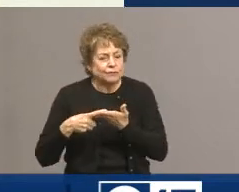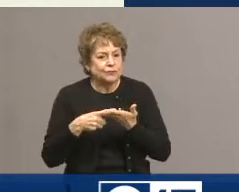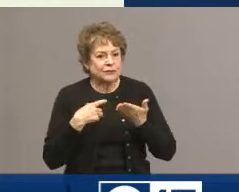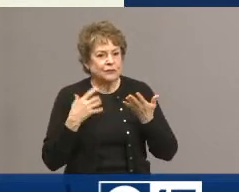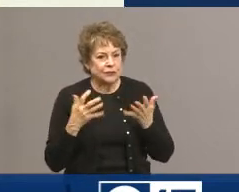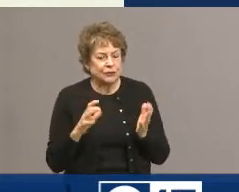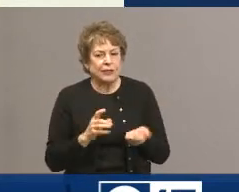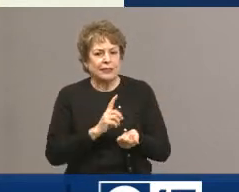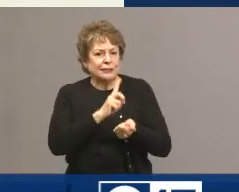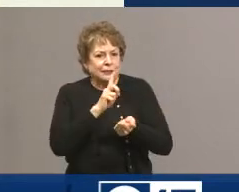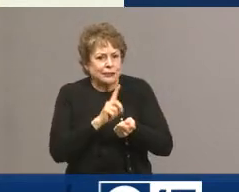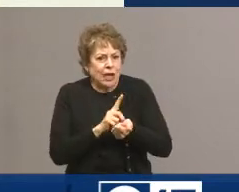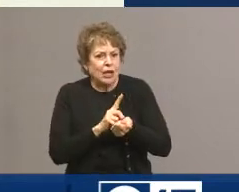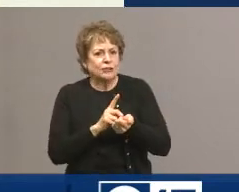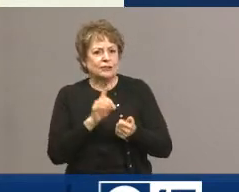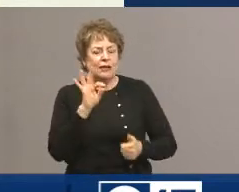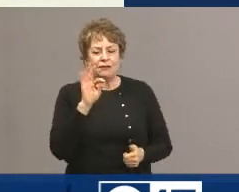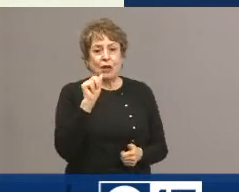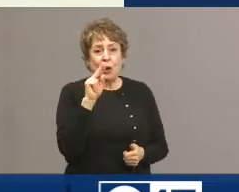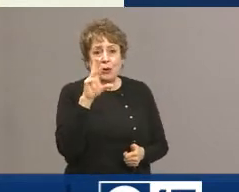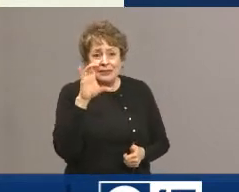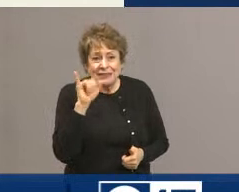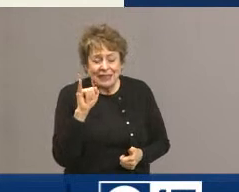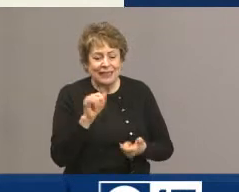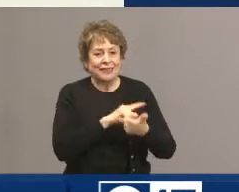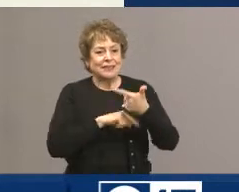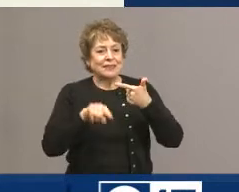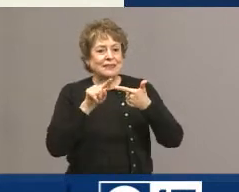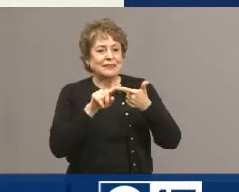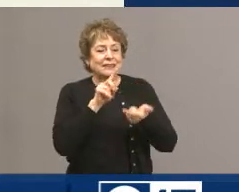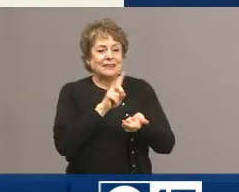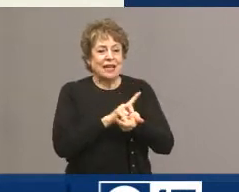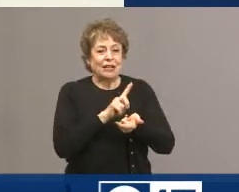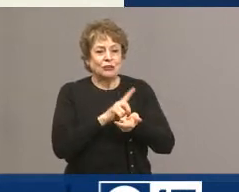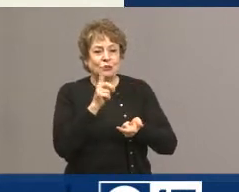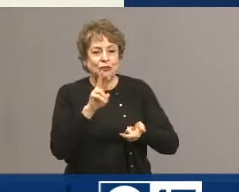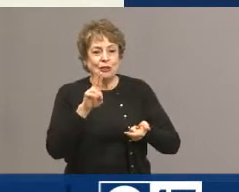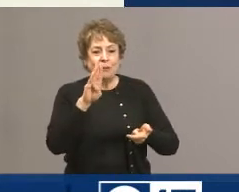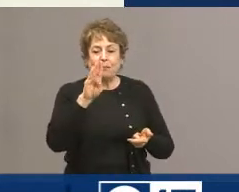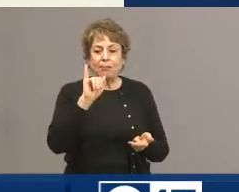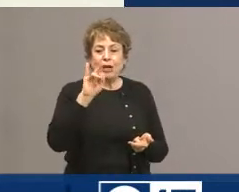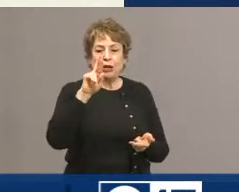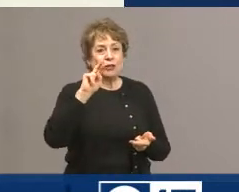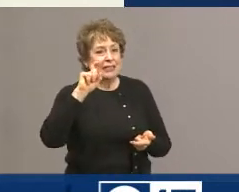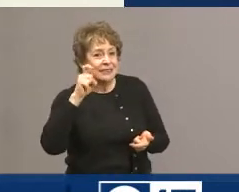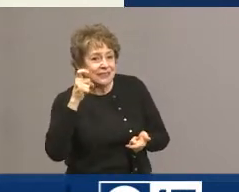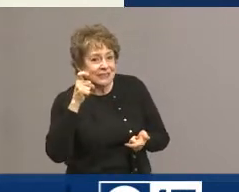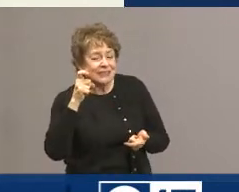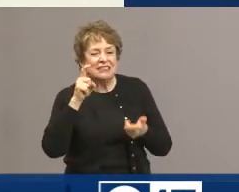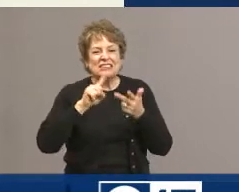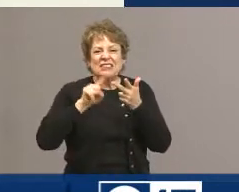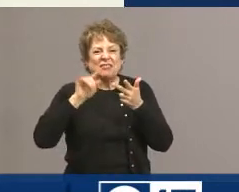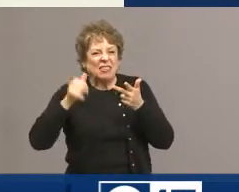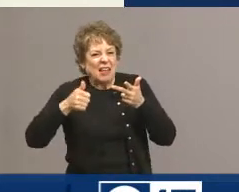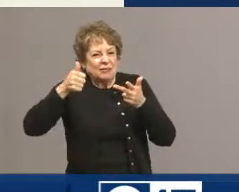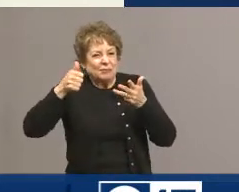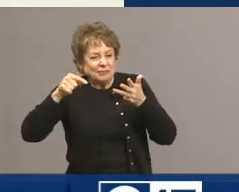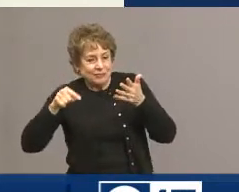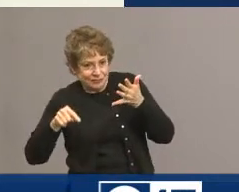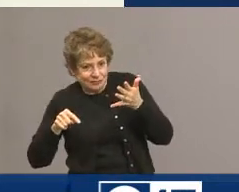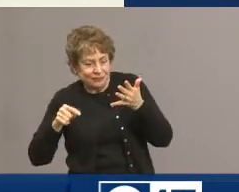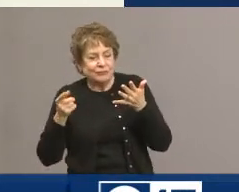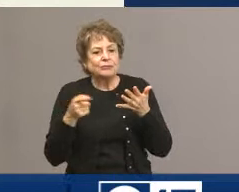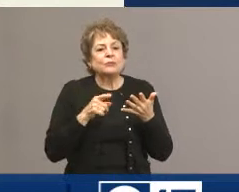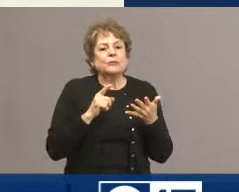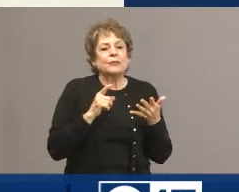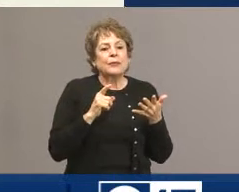Azar. Dr. Birx is actually in New Mexico today. She was in Texas yesterday, and she'll be